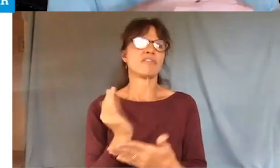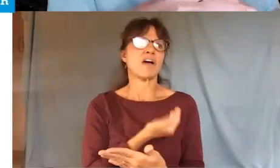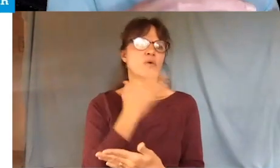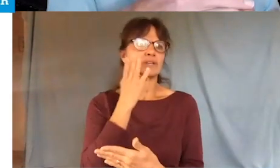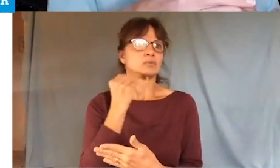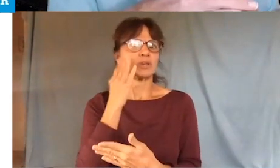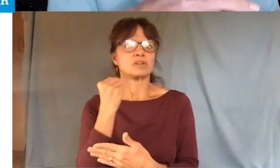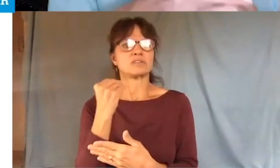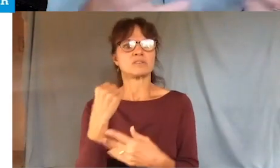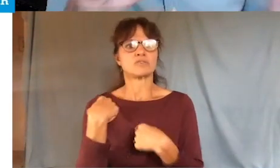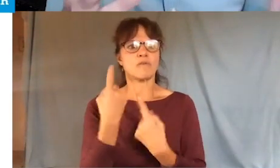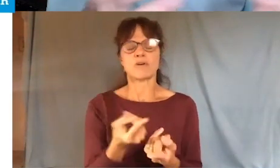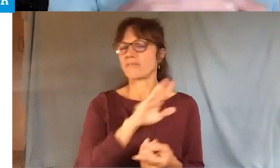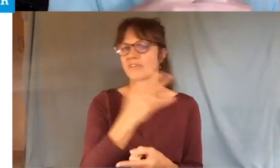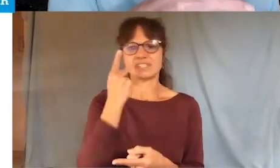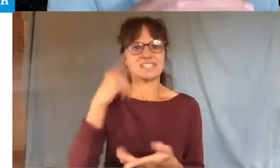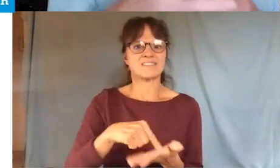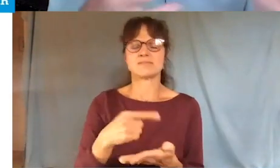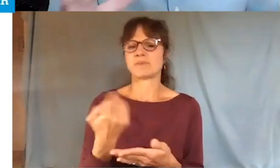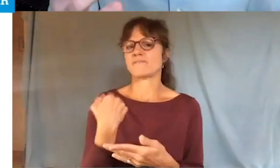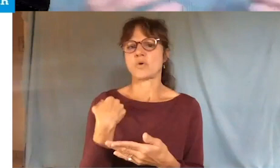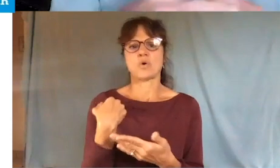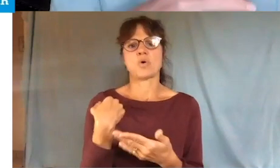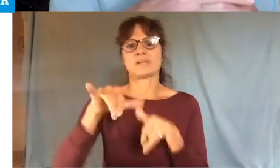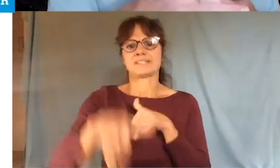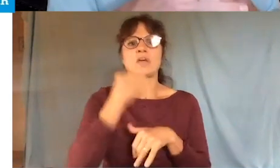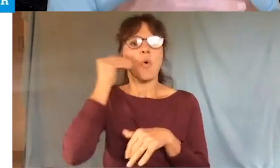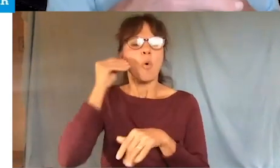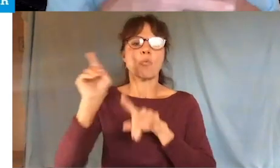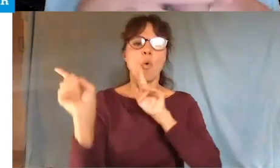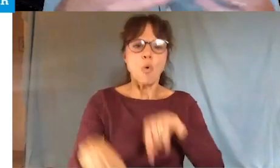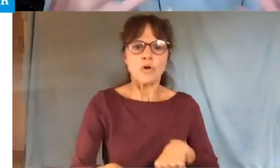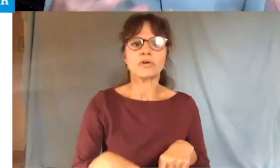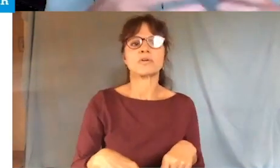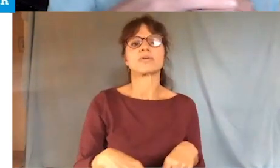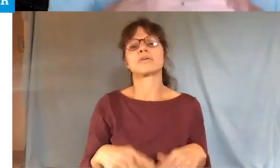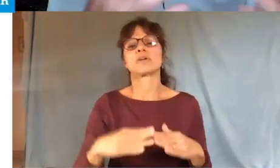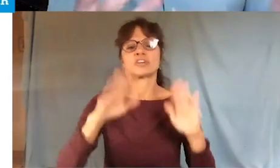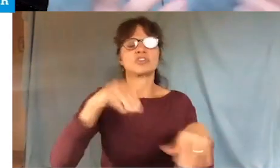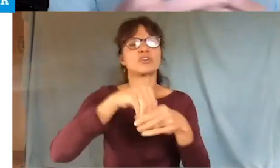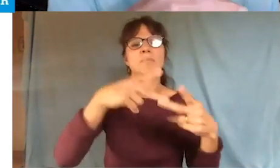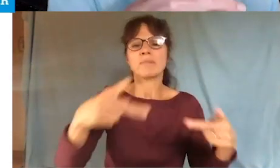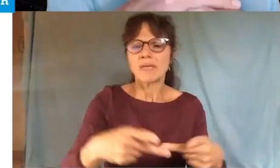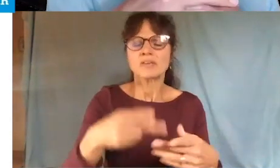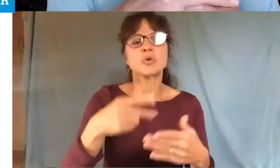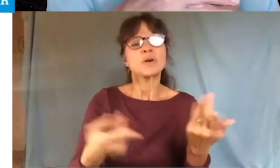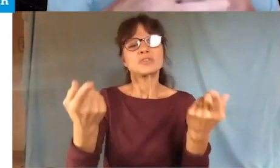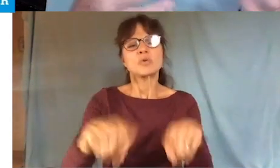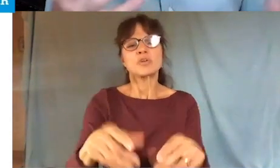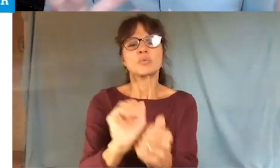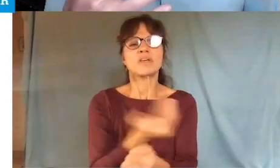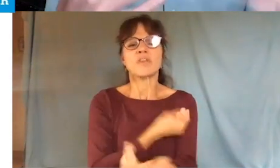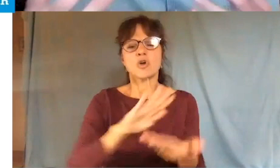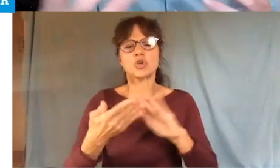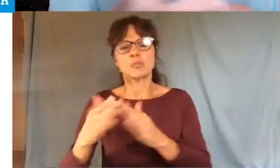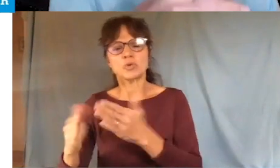seen anything like this in terms of a shelter-in-place, stay-at-home order. So the question is, what is going on in terms of our community? And,